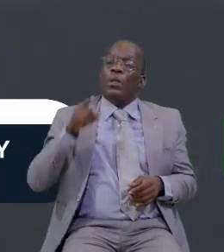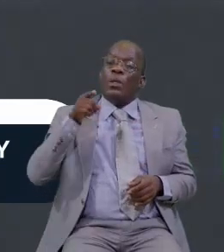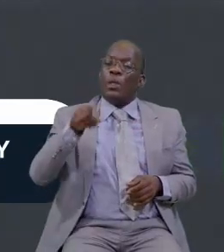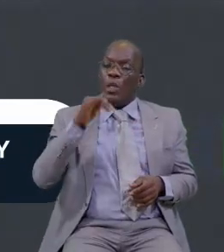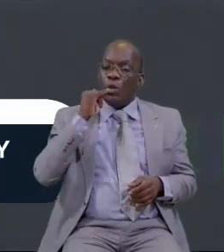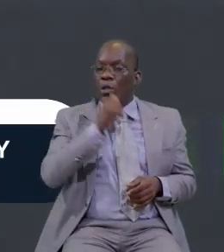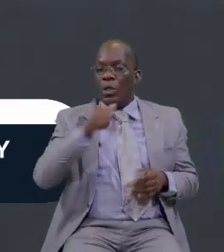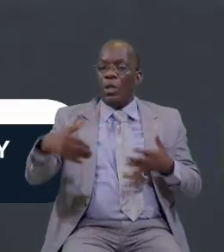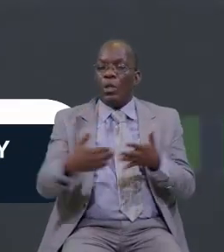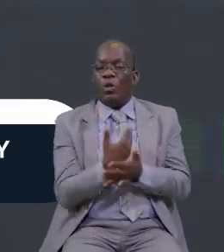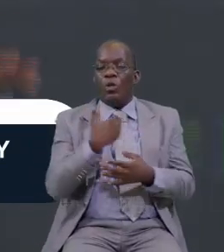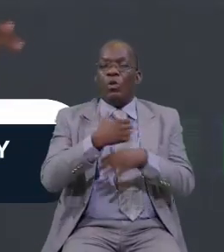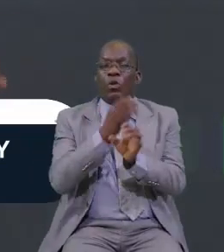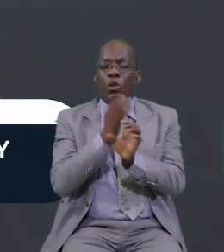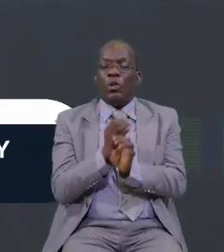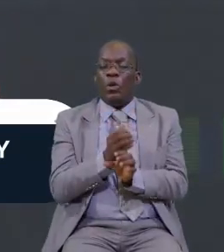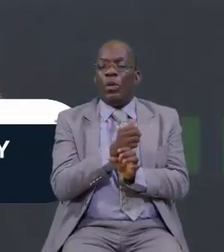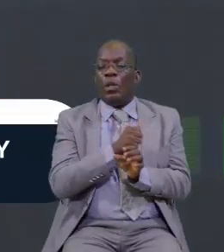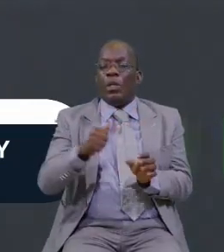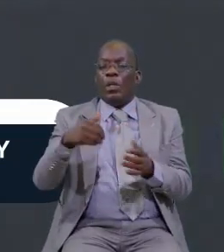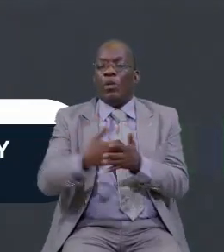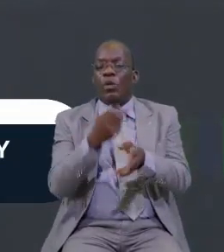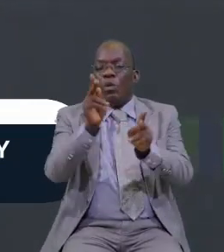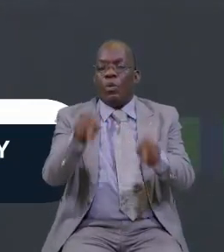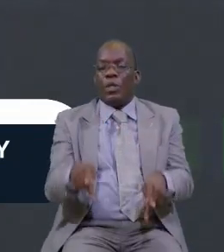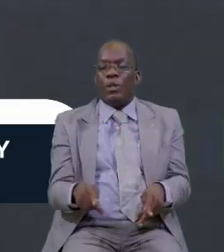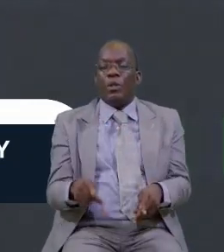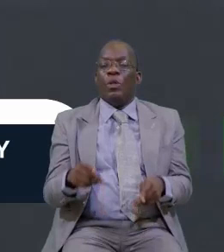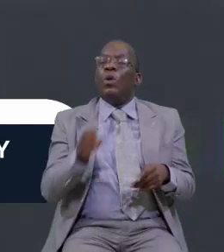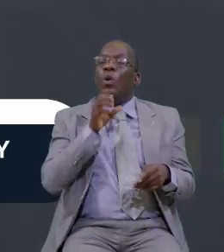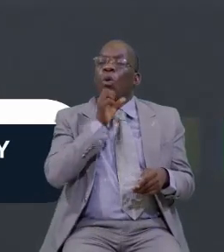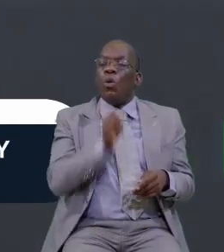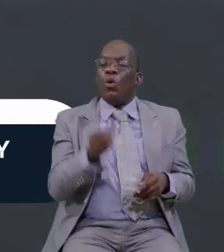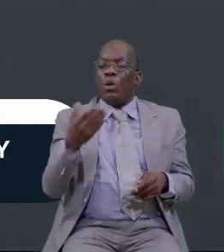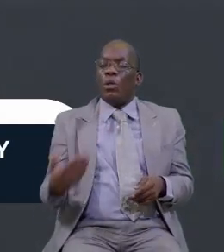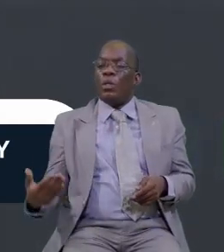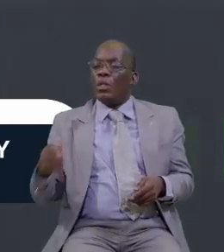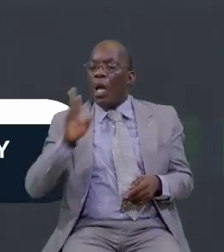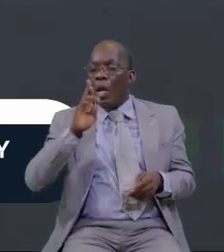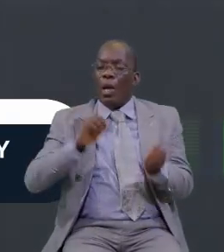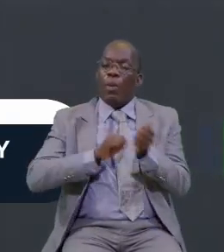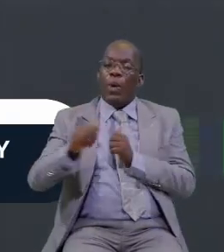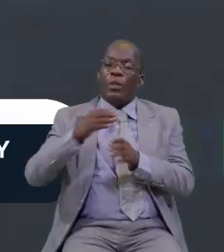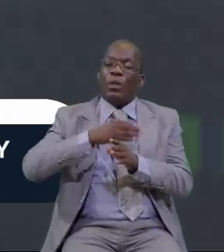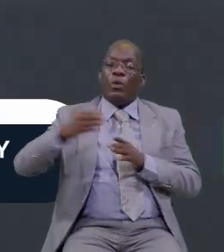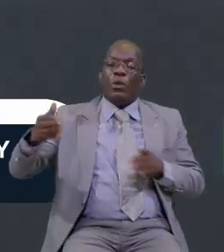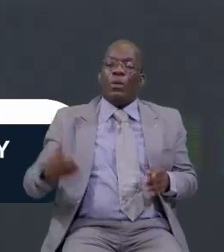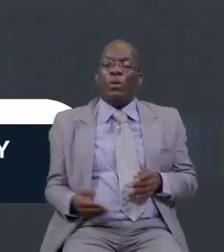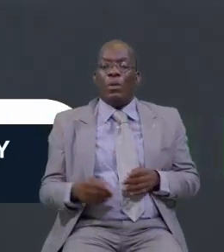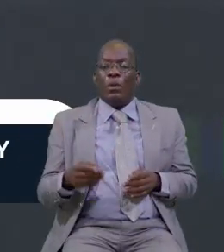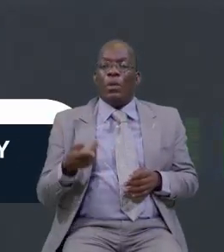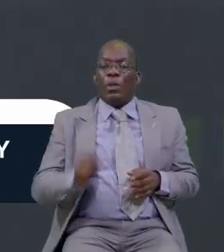creation, a new creature. Old things are passed away. The violence of